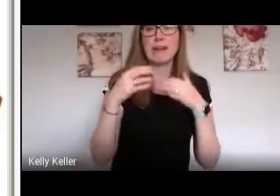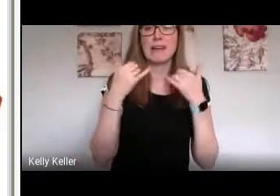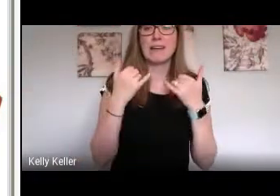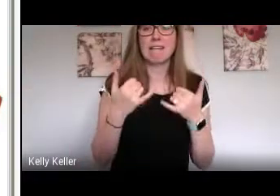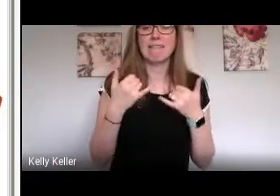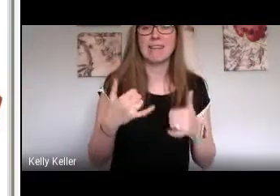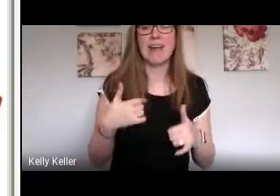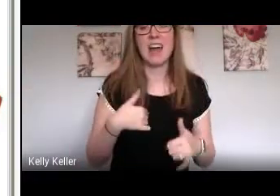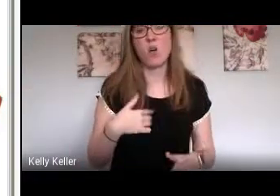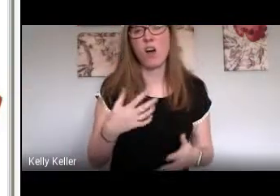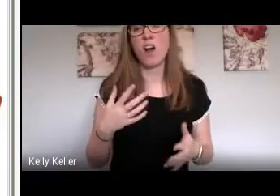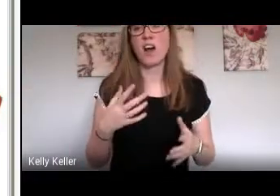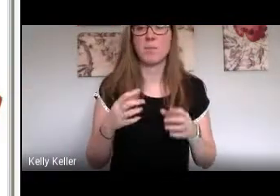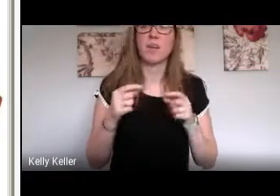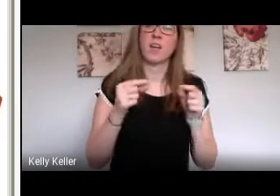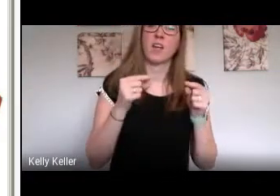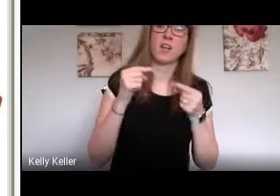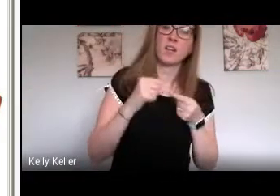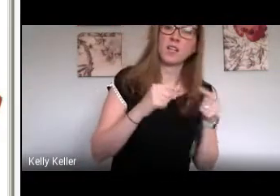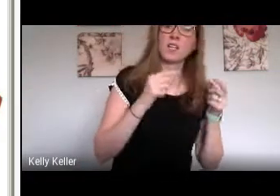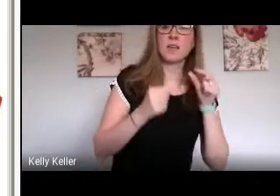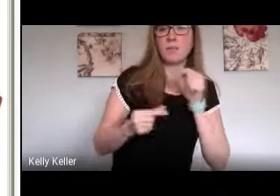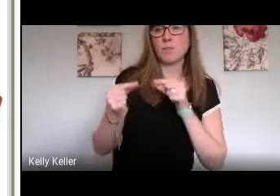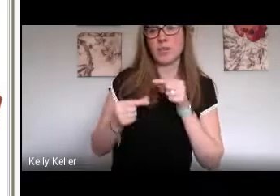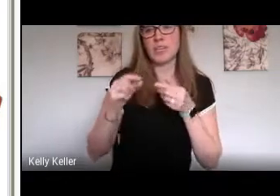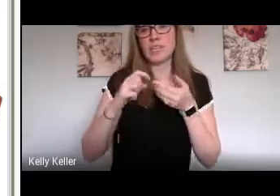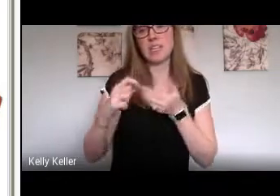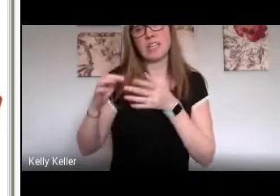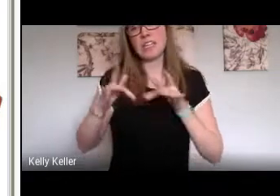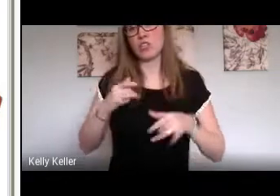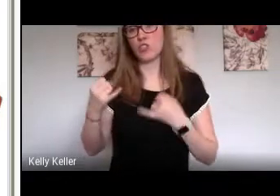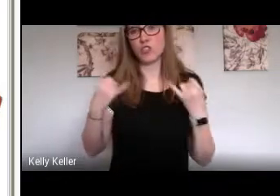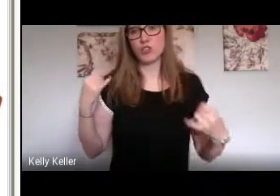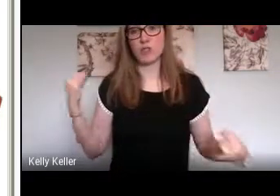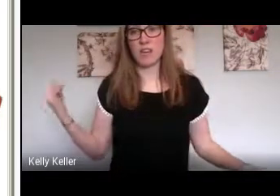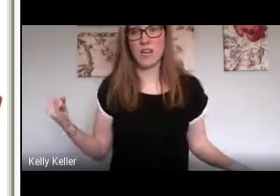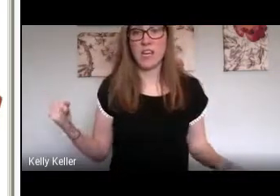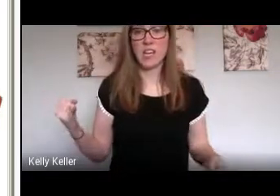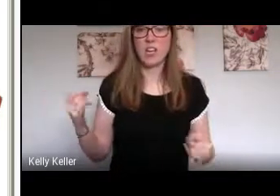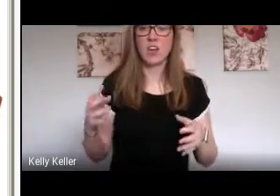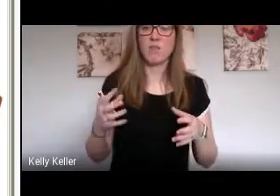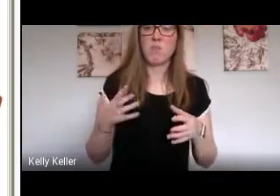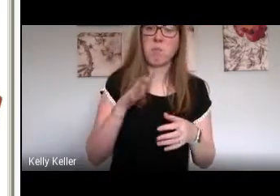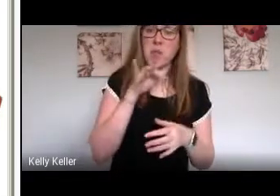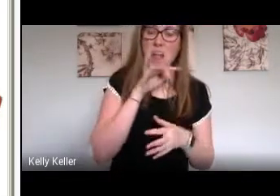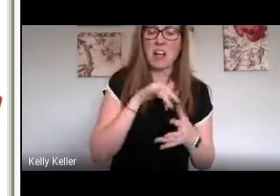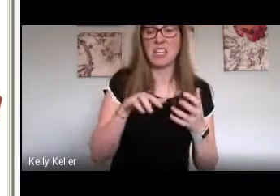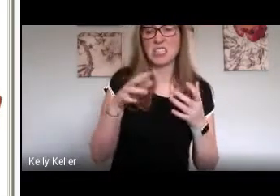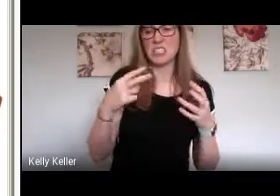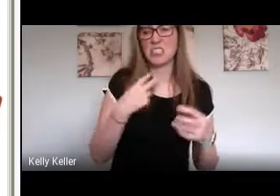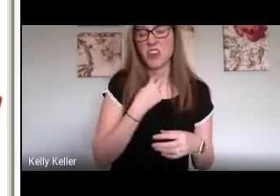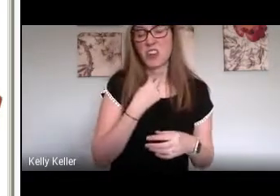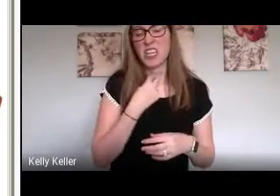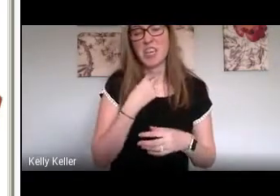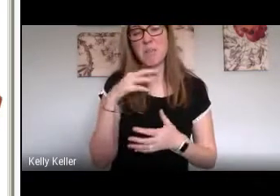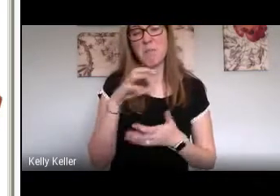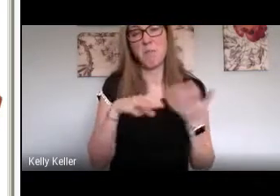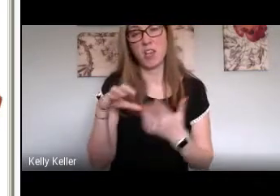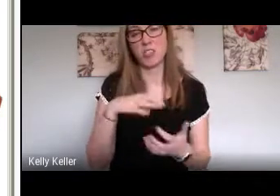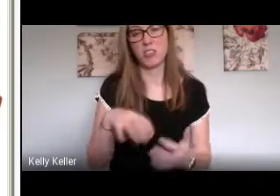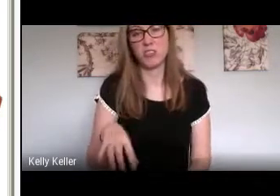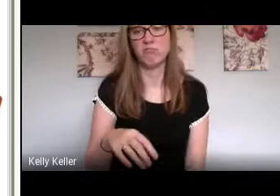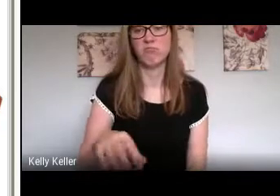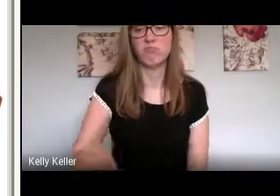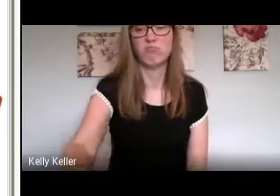now I'm a cookie brickie shudderangy blocky stucky